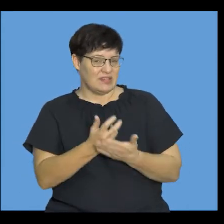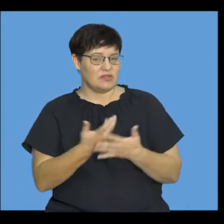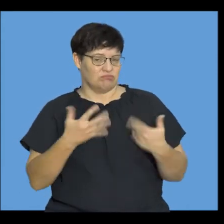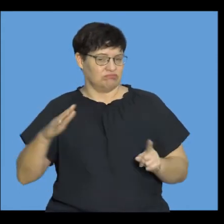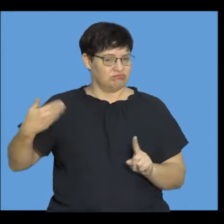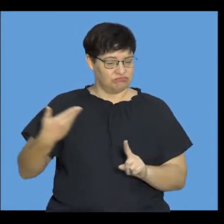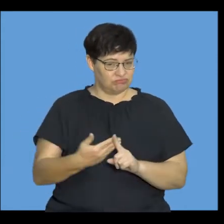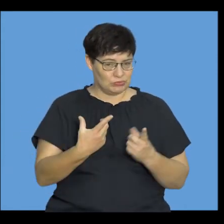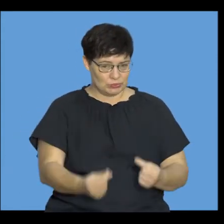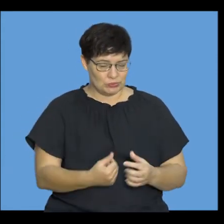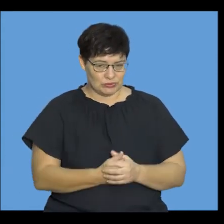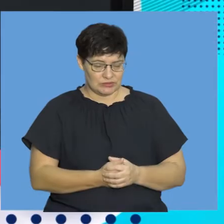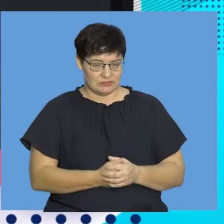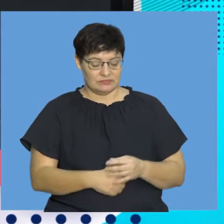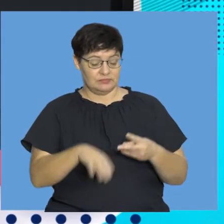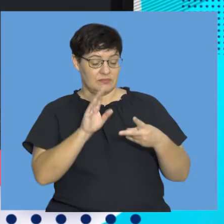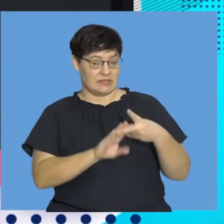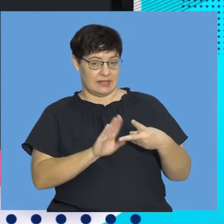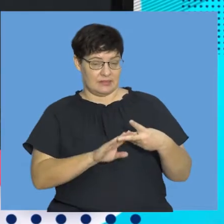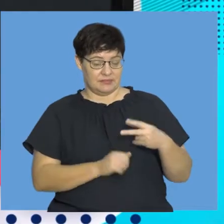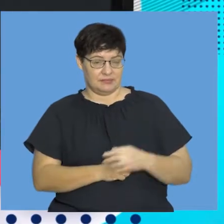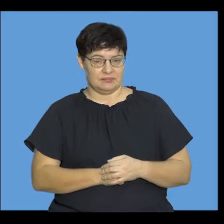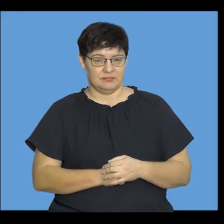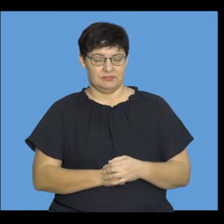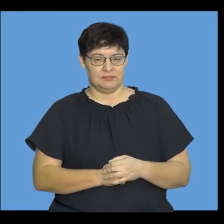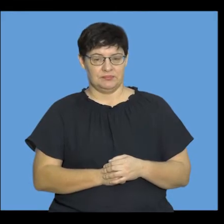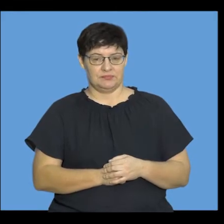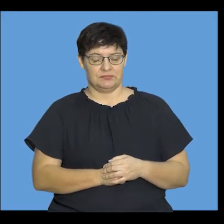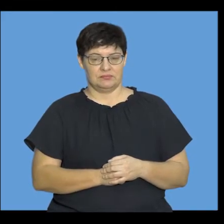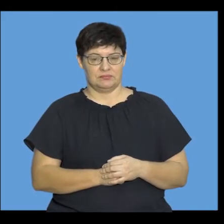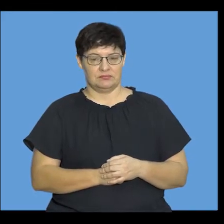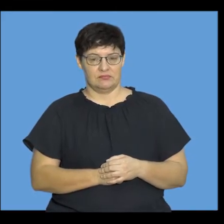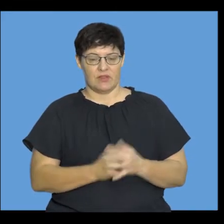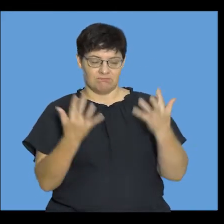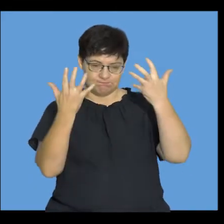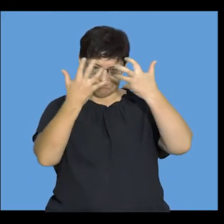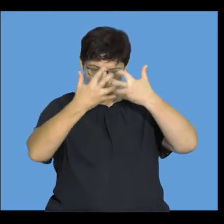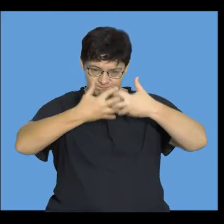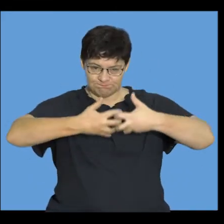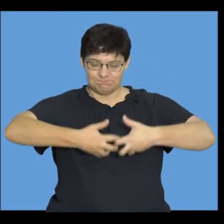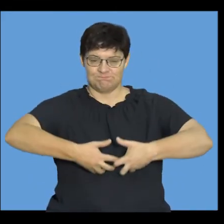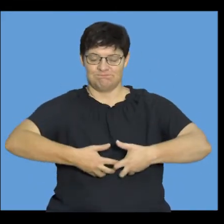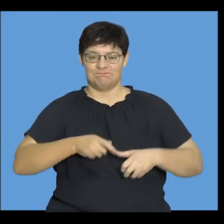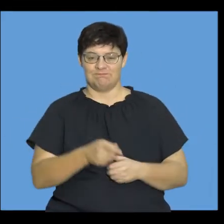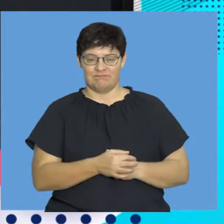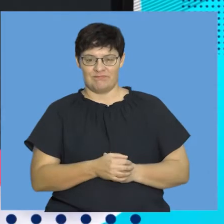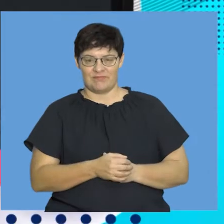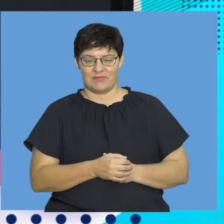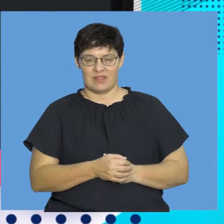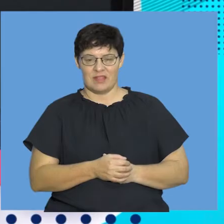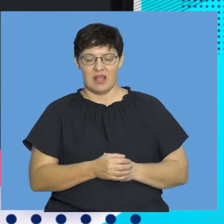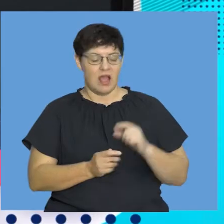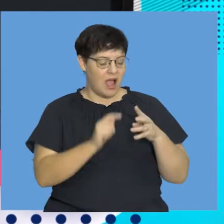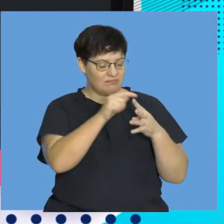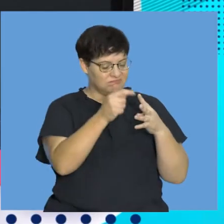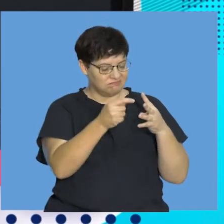from what we've done so far. Number two, it coordinates. That means bringing